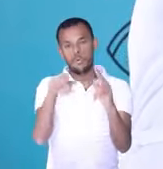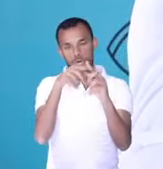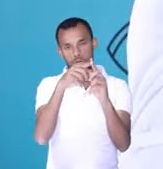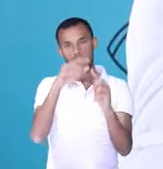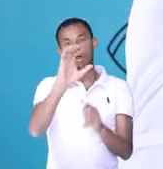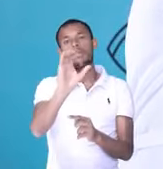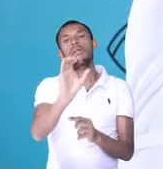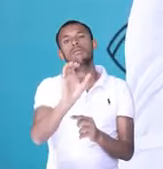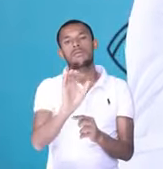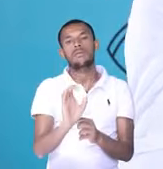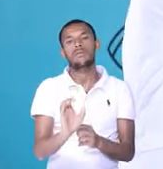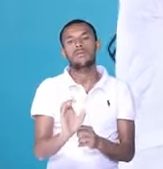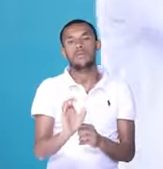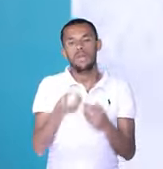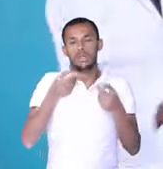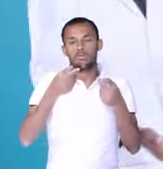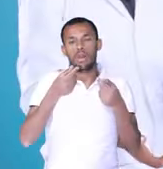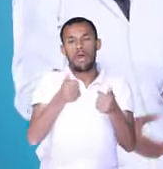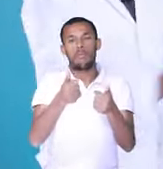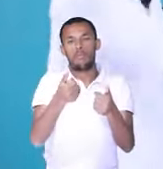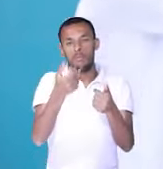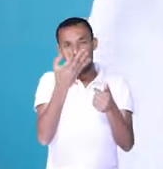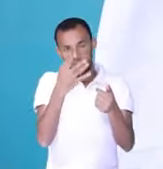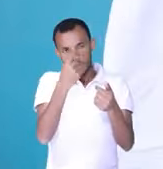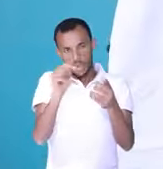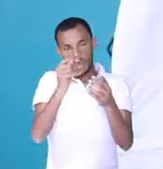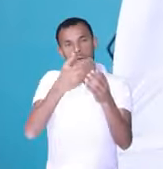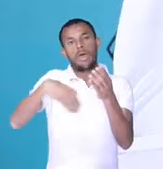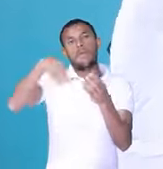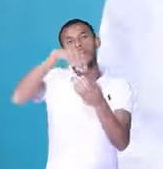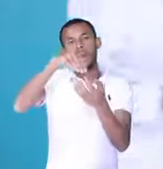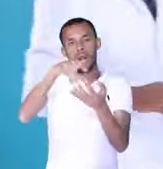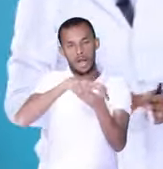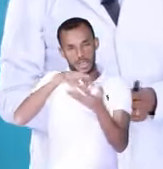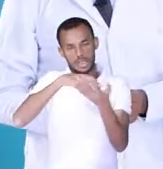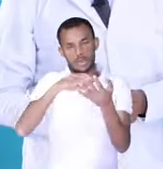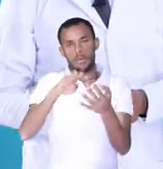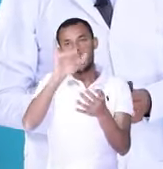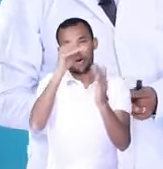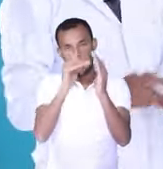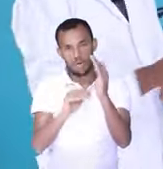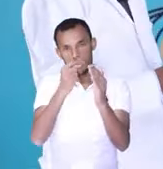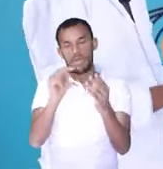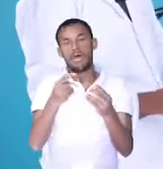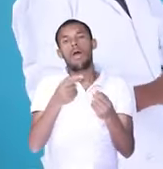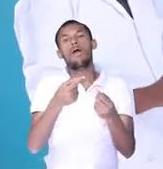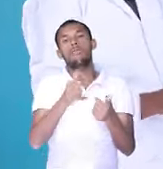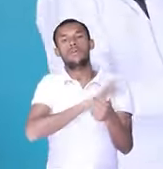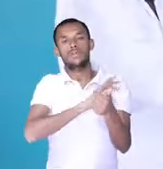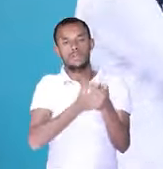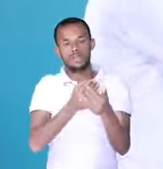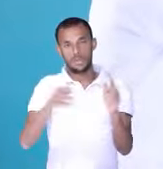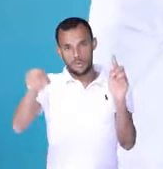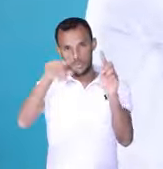Positive catalysts speed up of chemical reaction by lowering of what? Activation energy level. Therefore,